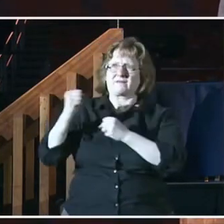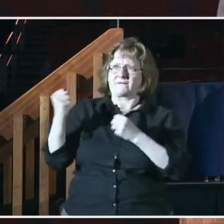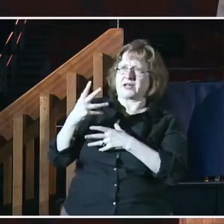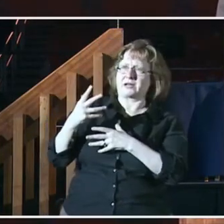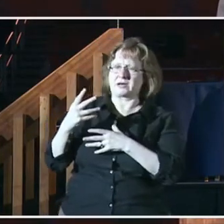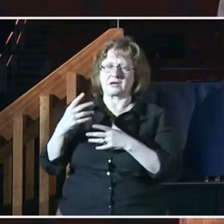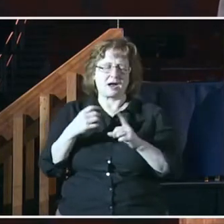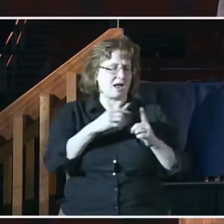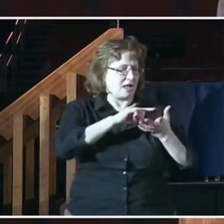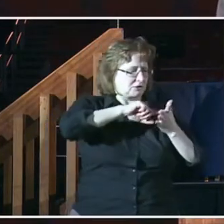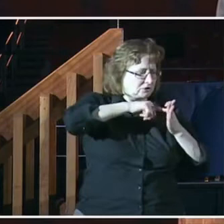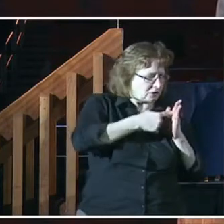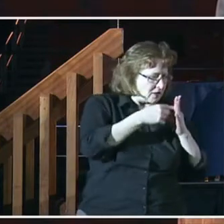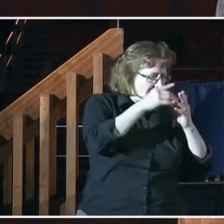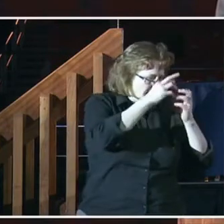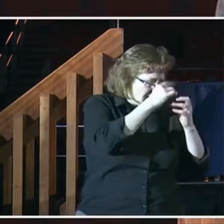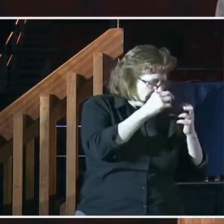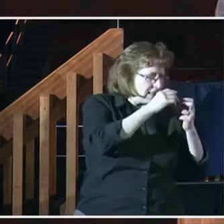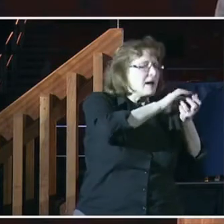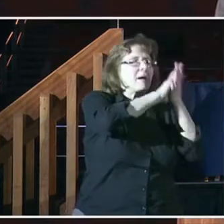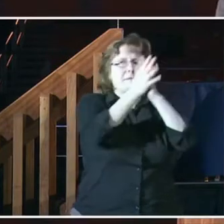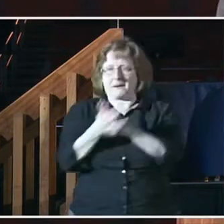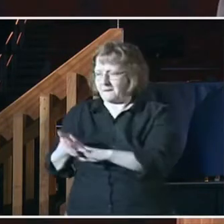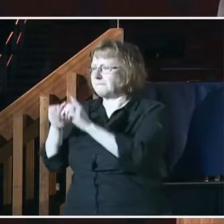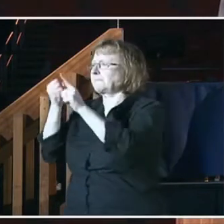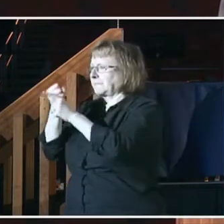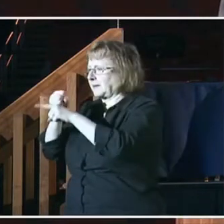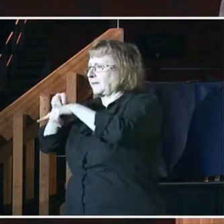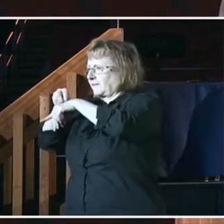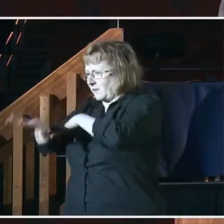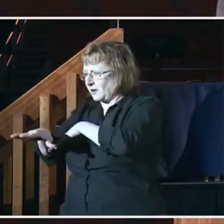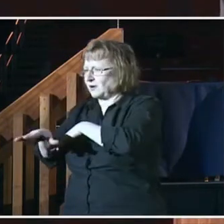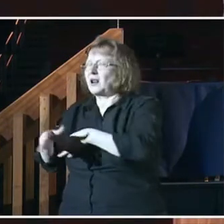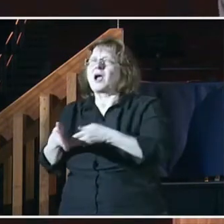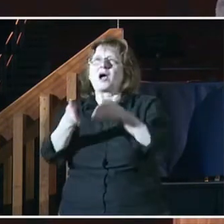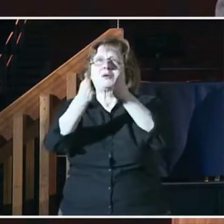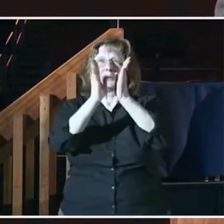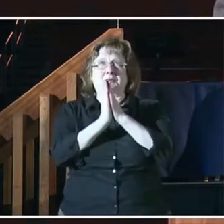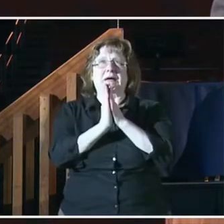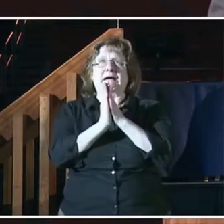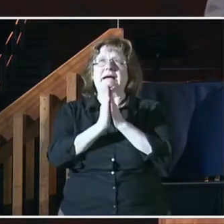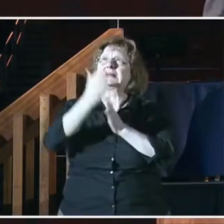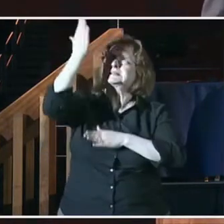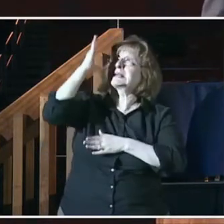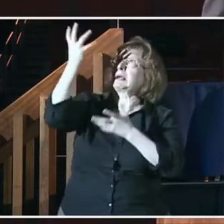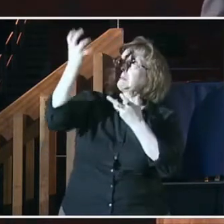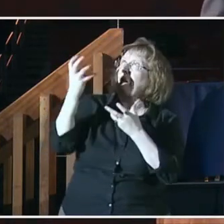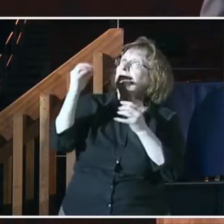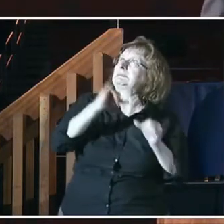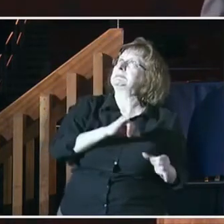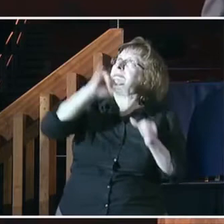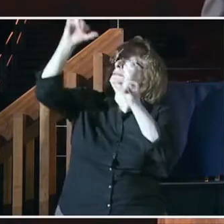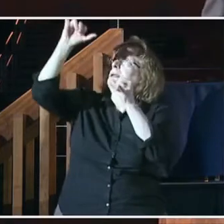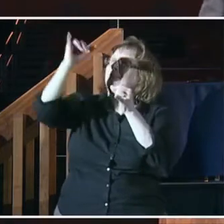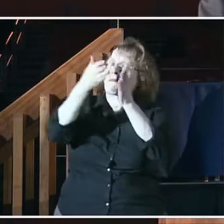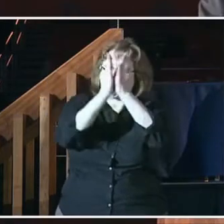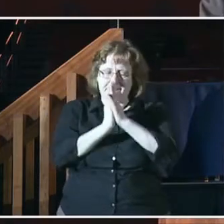into impact. This is our prayer. We do trust that it is God's desire.